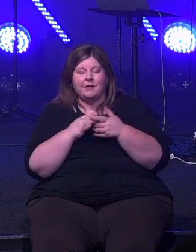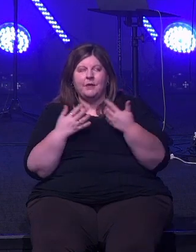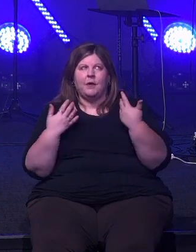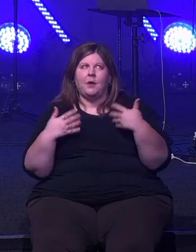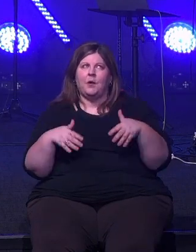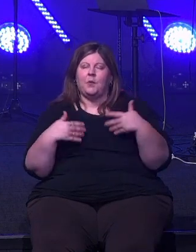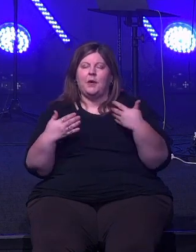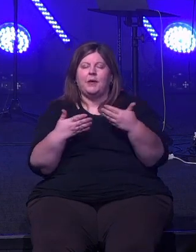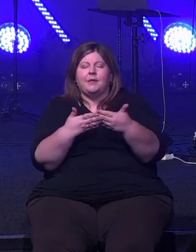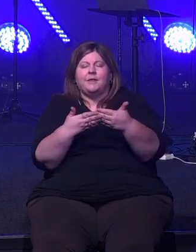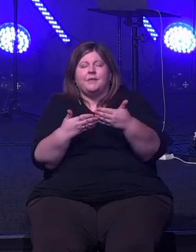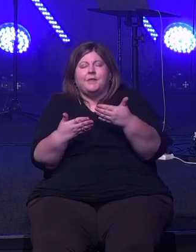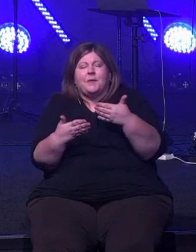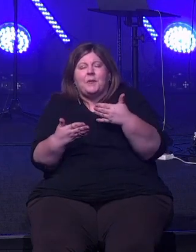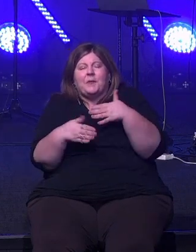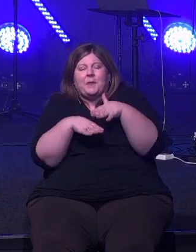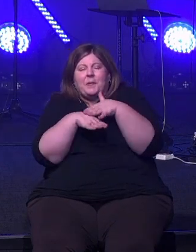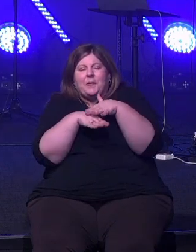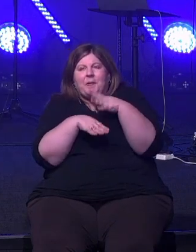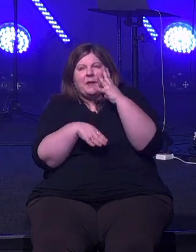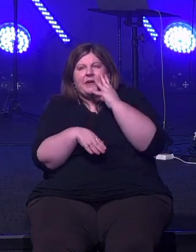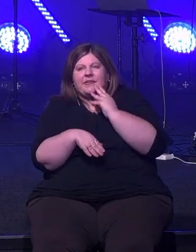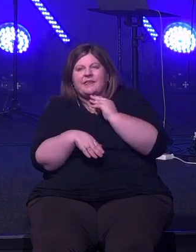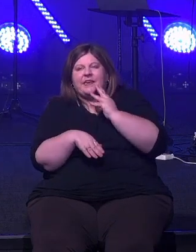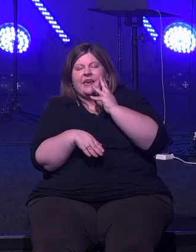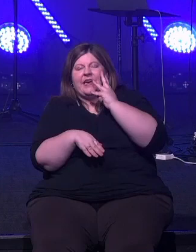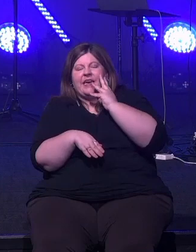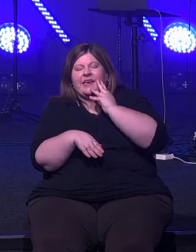mine. Oh, what a